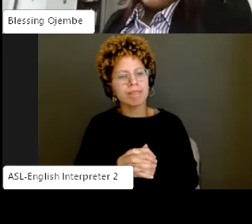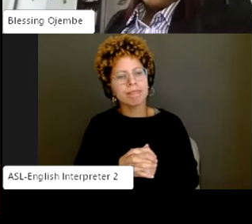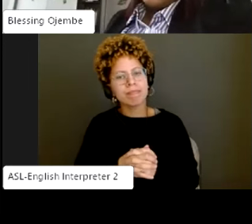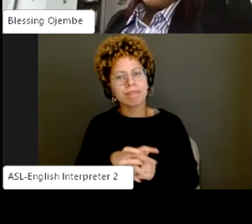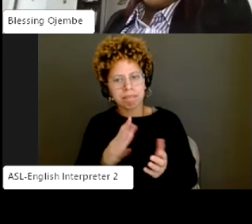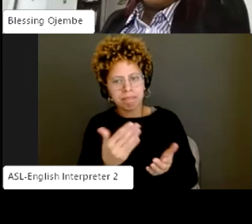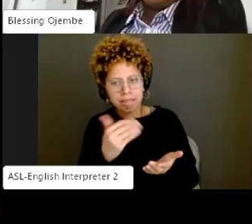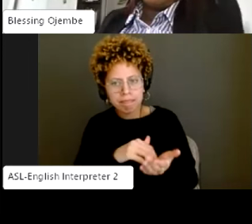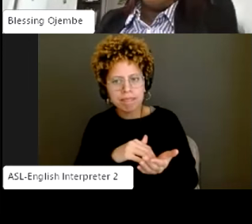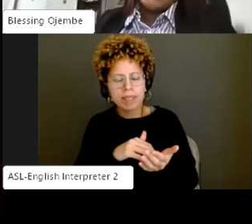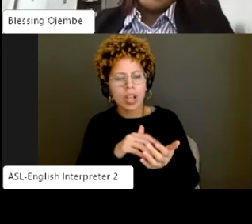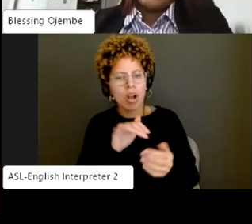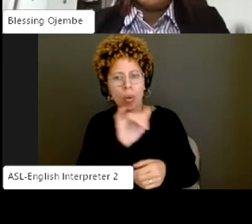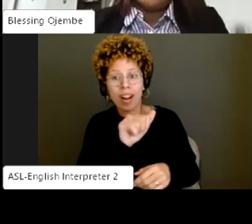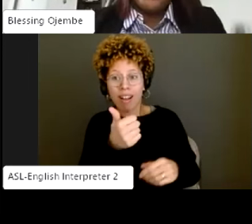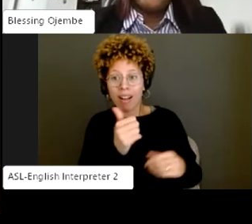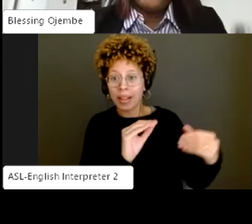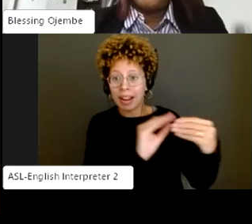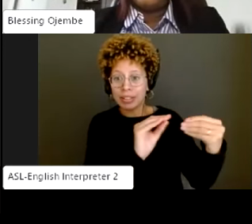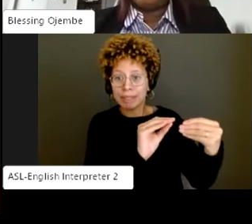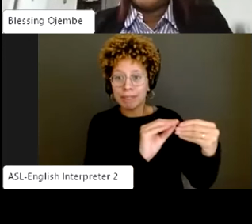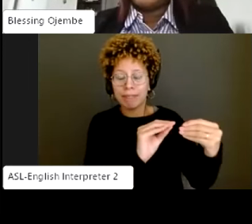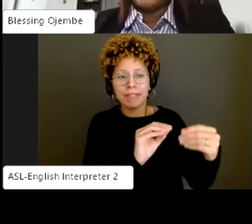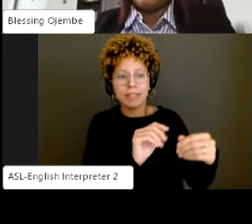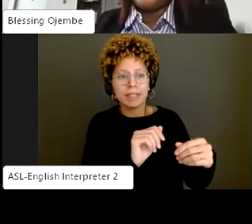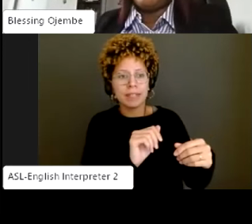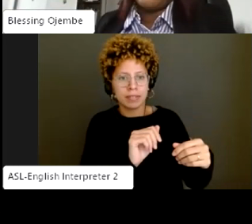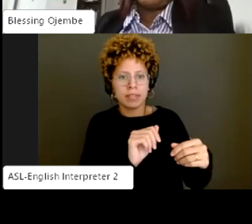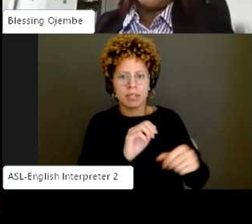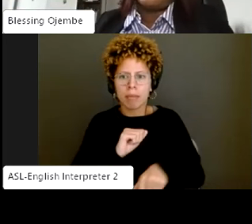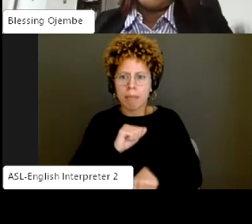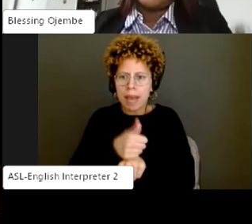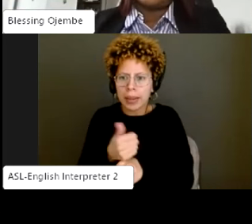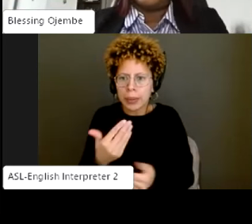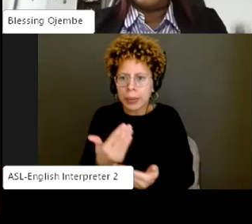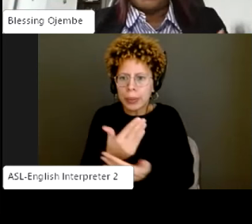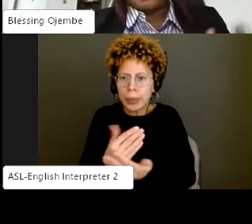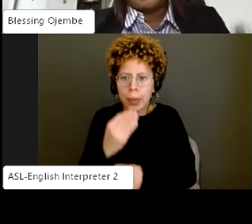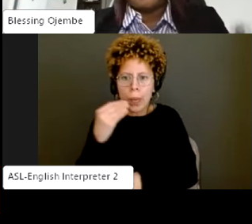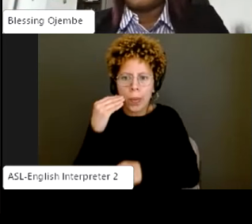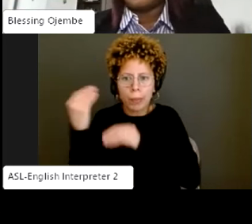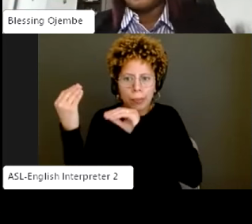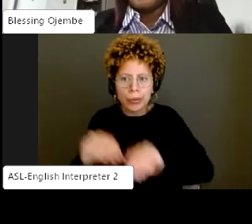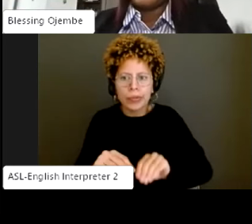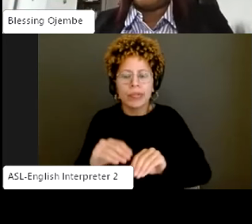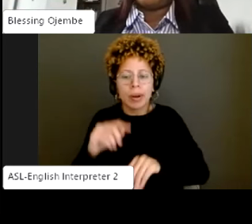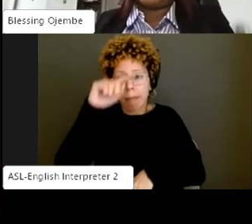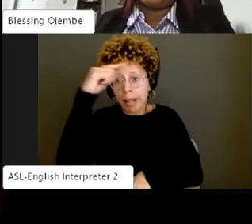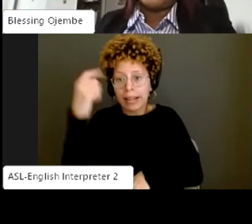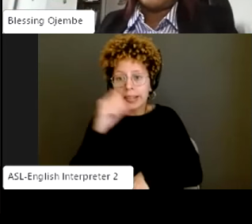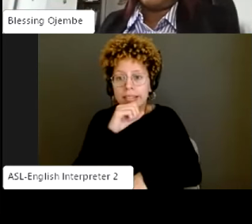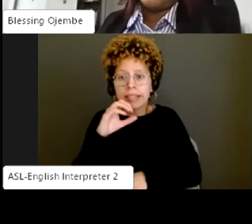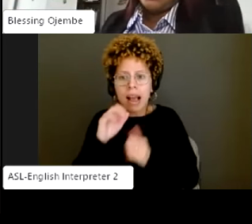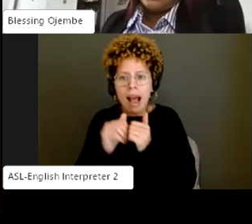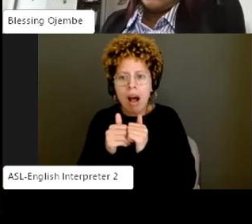Again, there's also the narrative of making a new home, which reveals how Black seniors transition across their